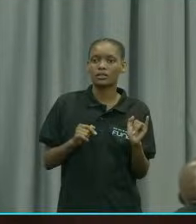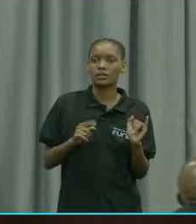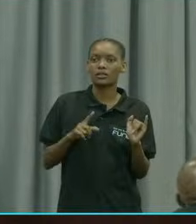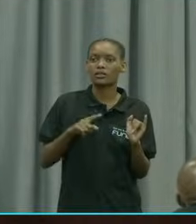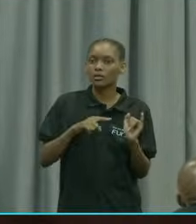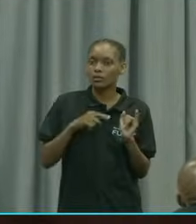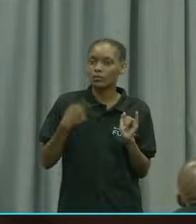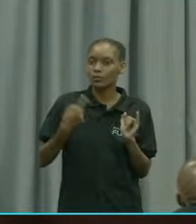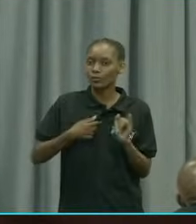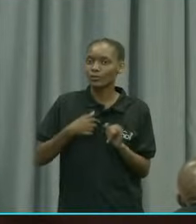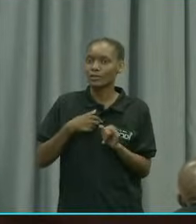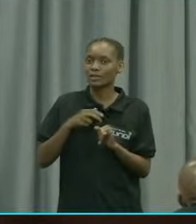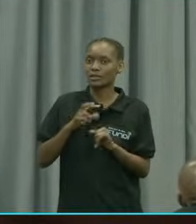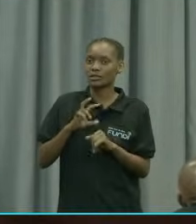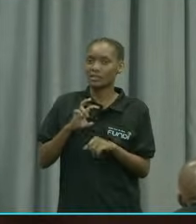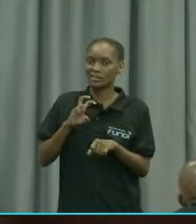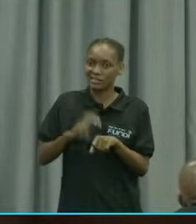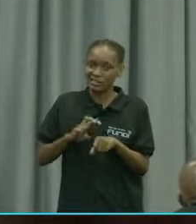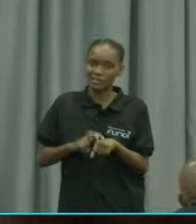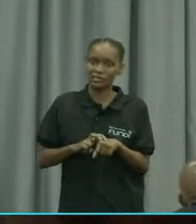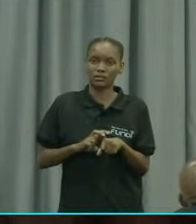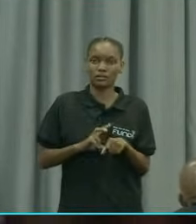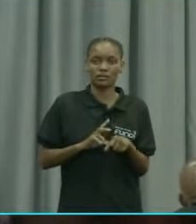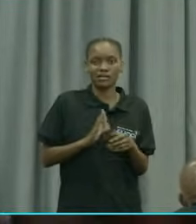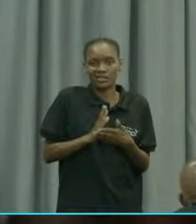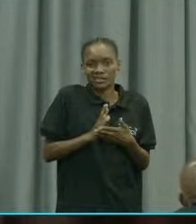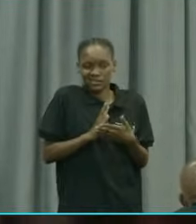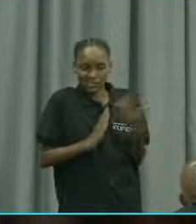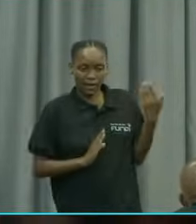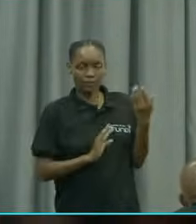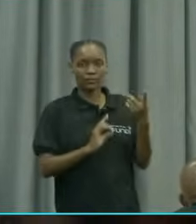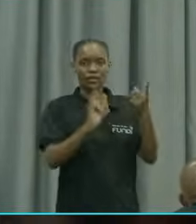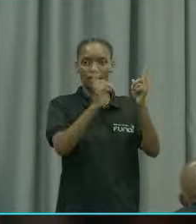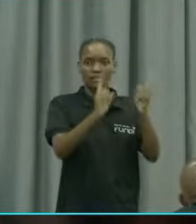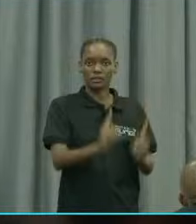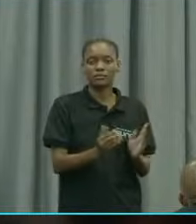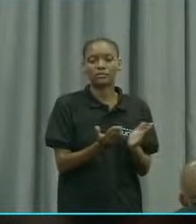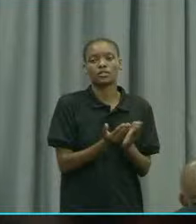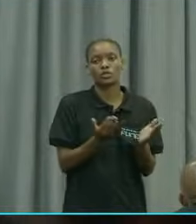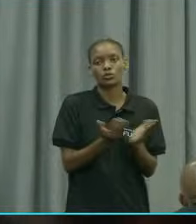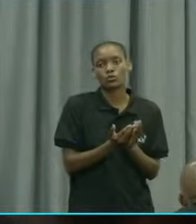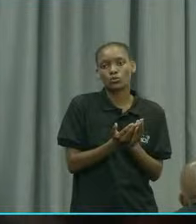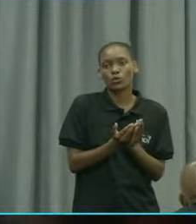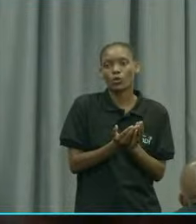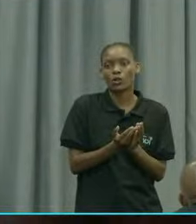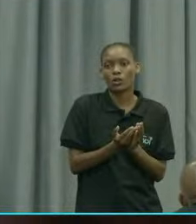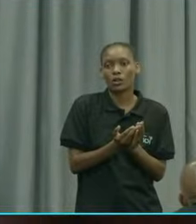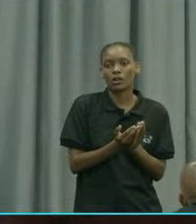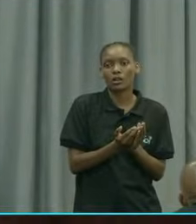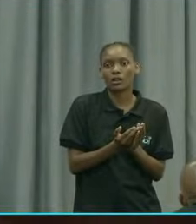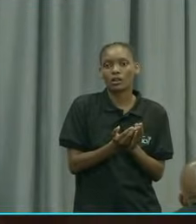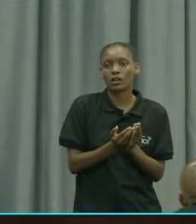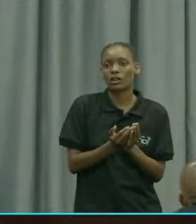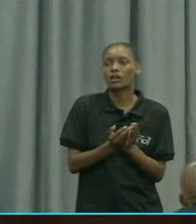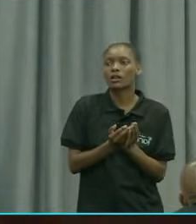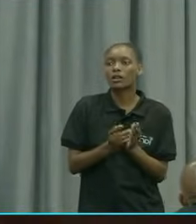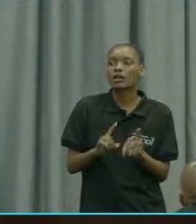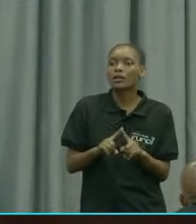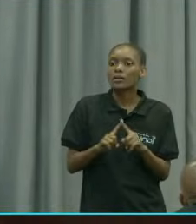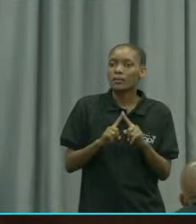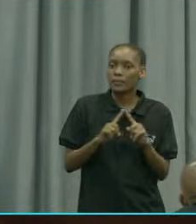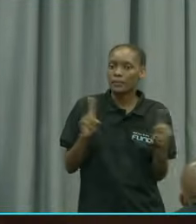some need for special schools which will address things like that. But I think if we can